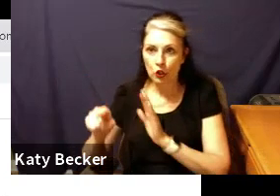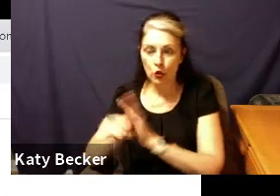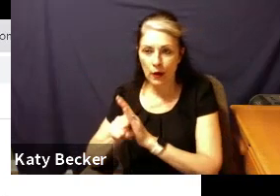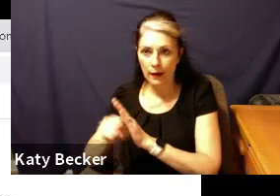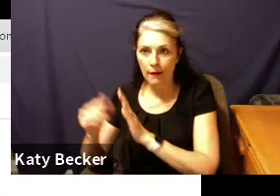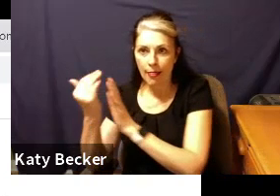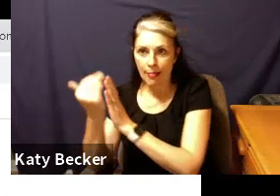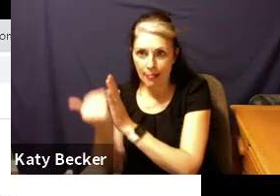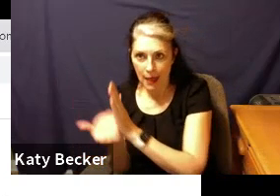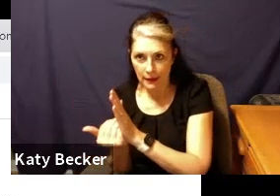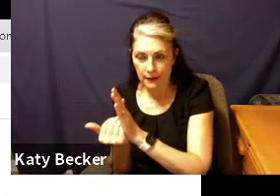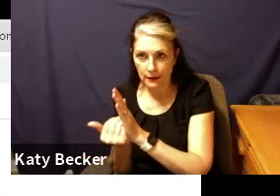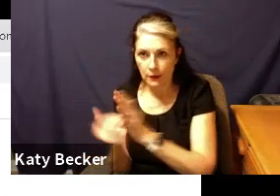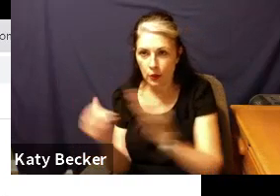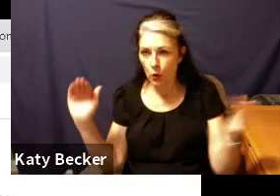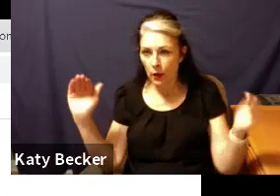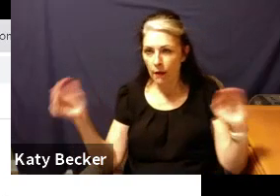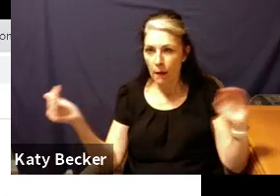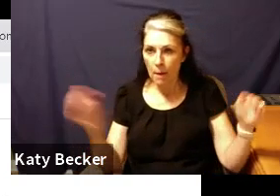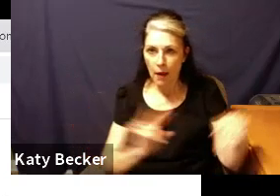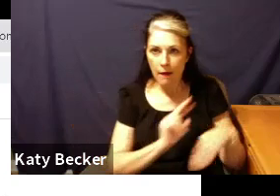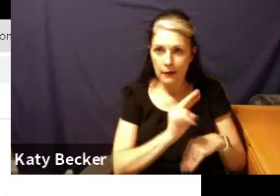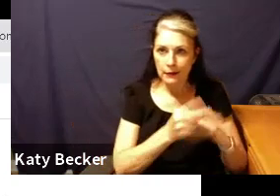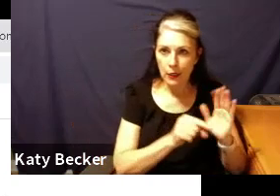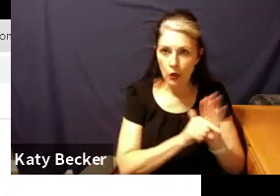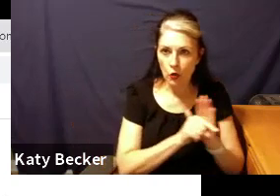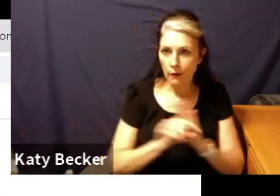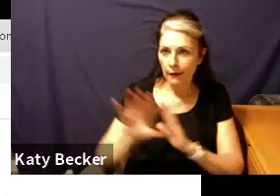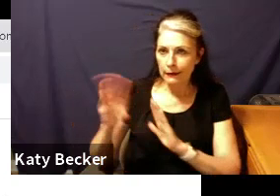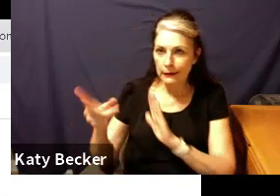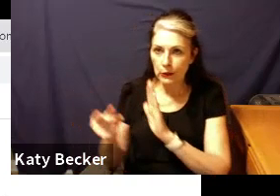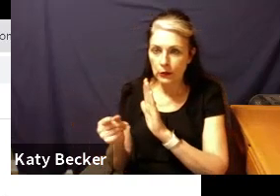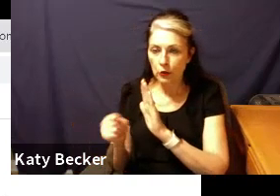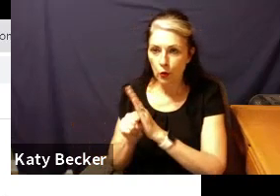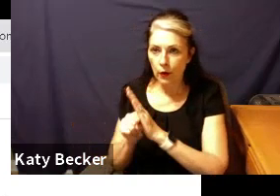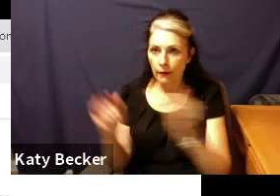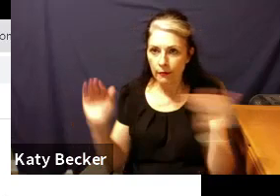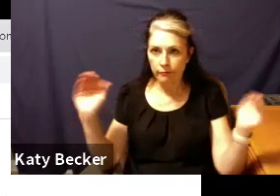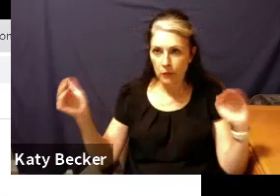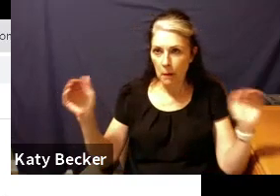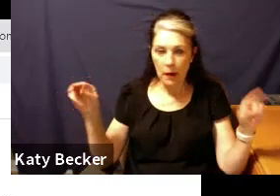get some comparisons between the two.